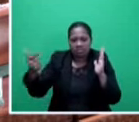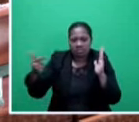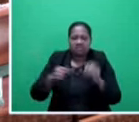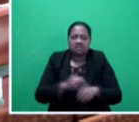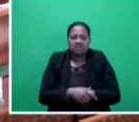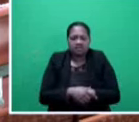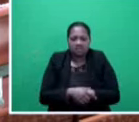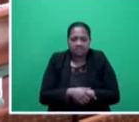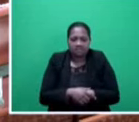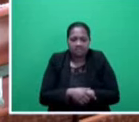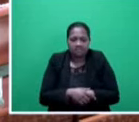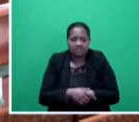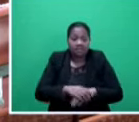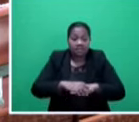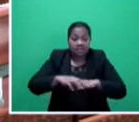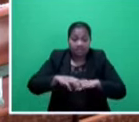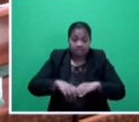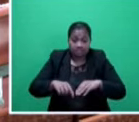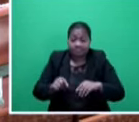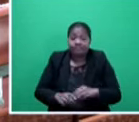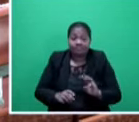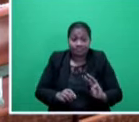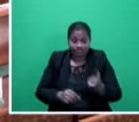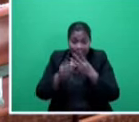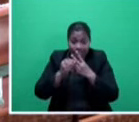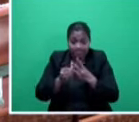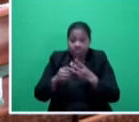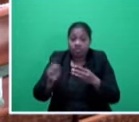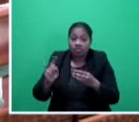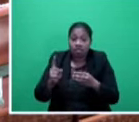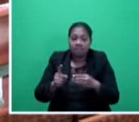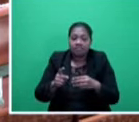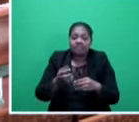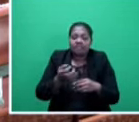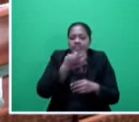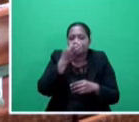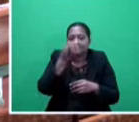Petition for Parliament to investigate Grace Road Church.